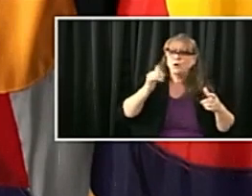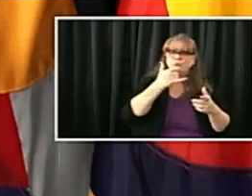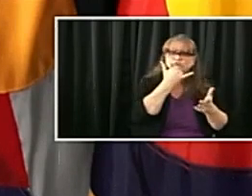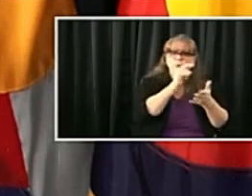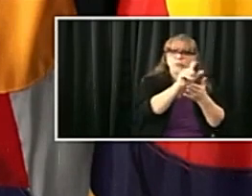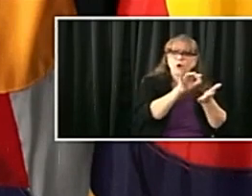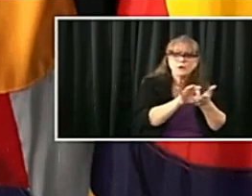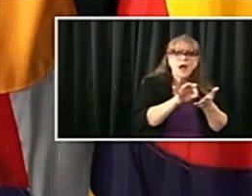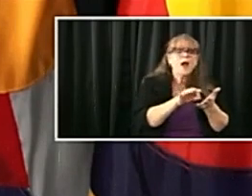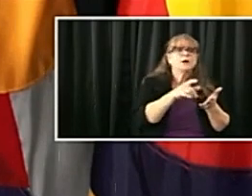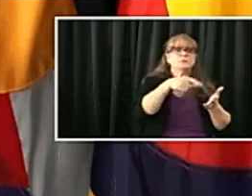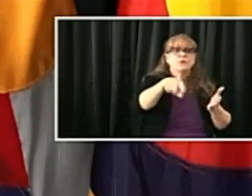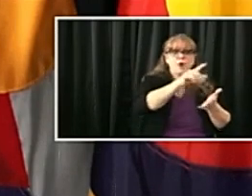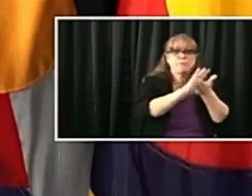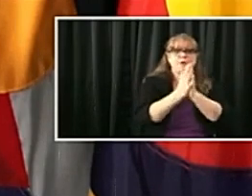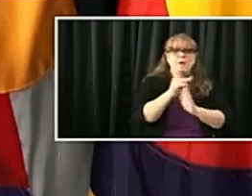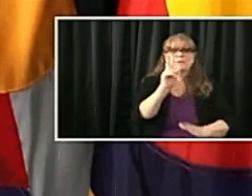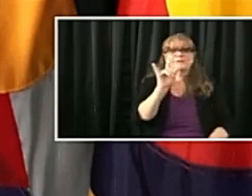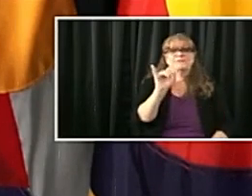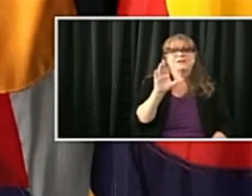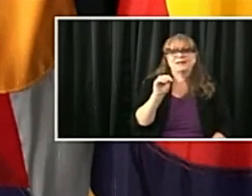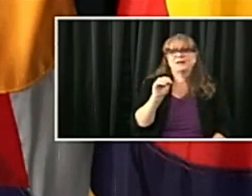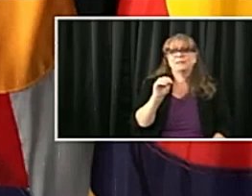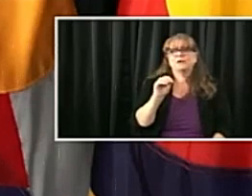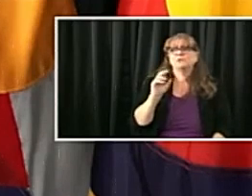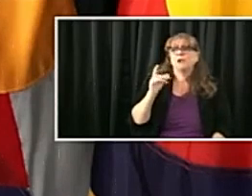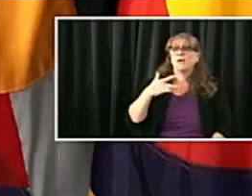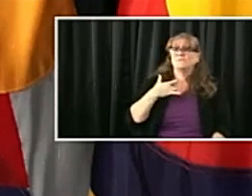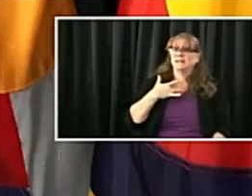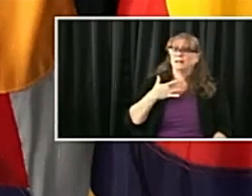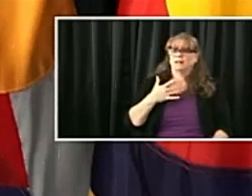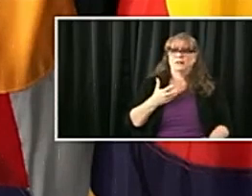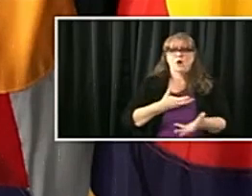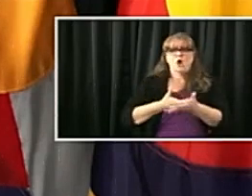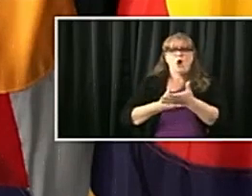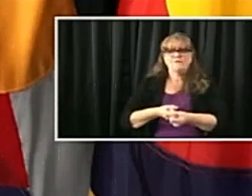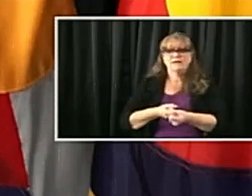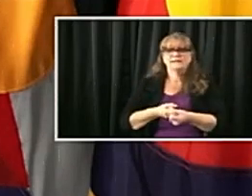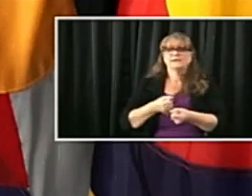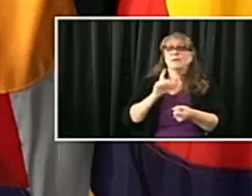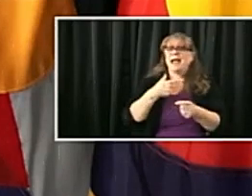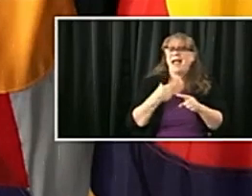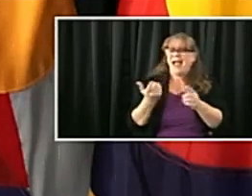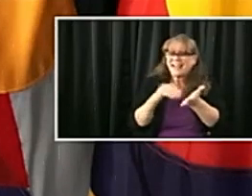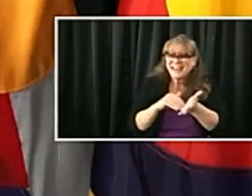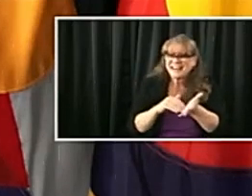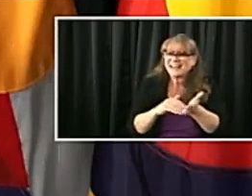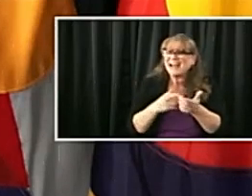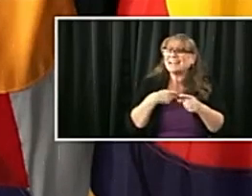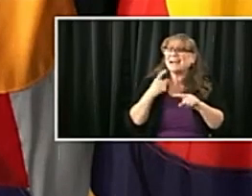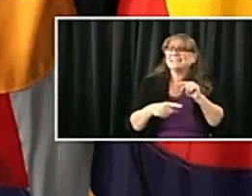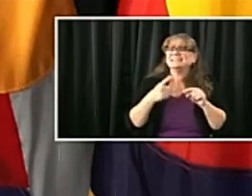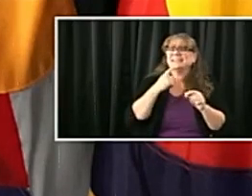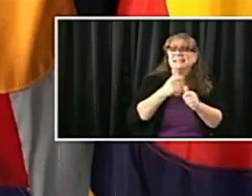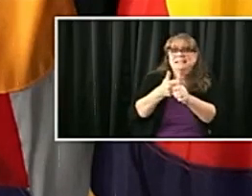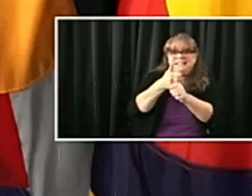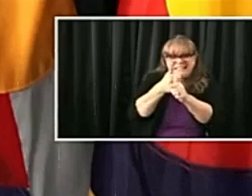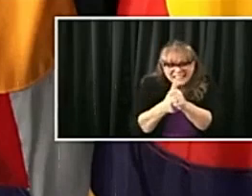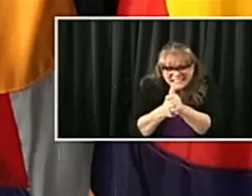But I am confident that while I can't say every case is caught, in general, these are